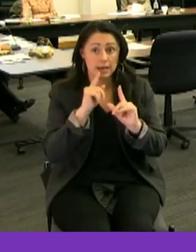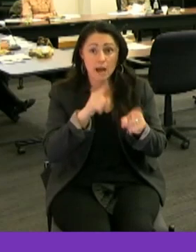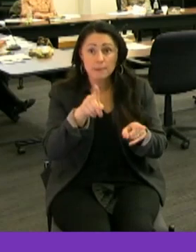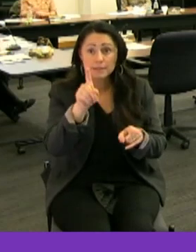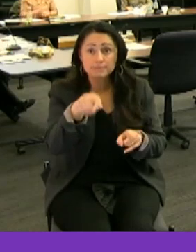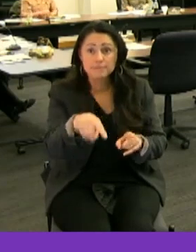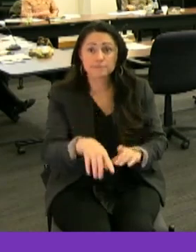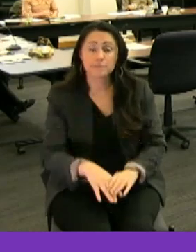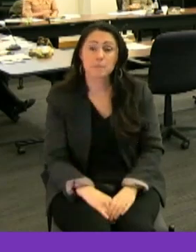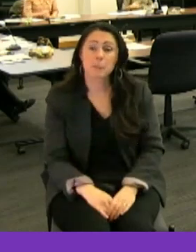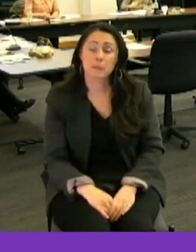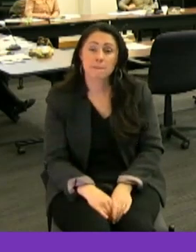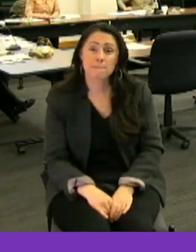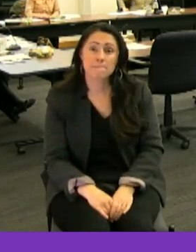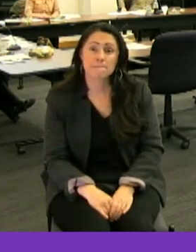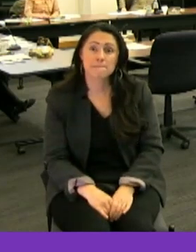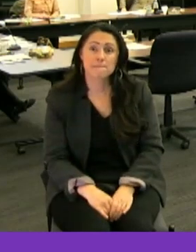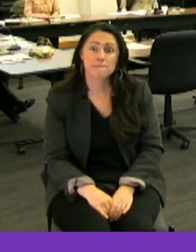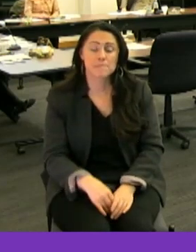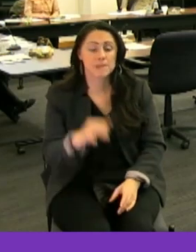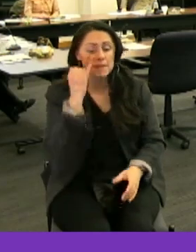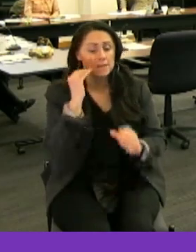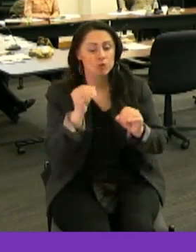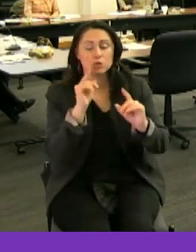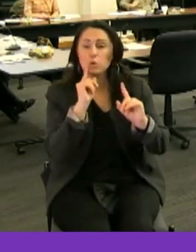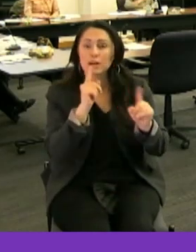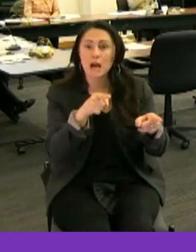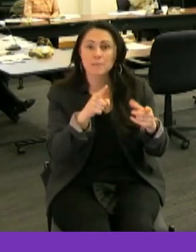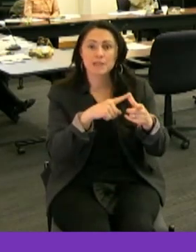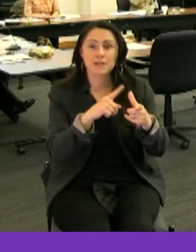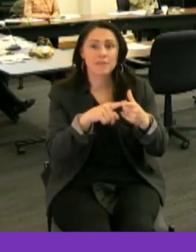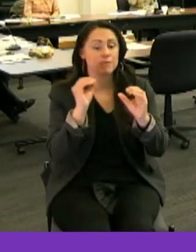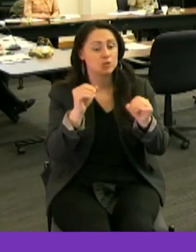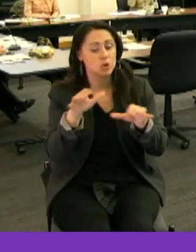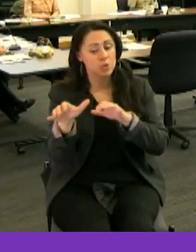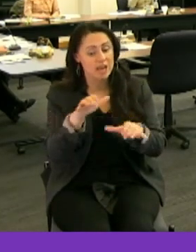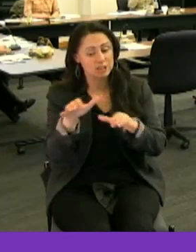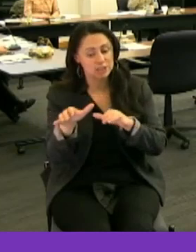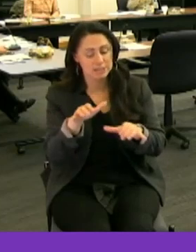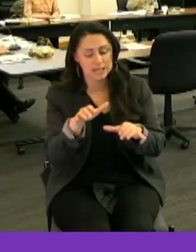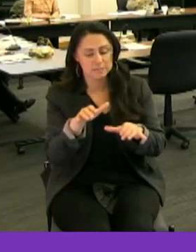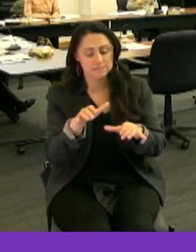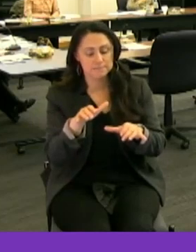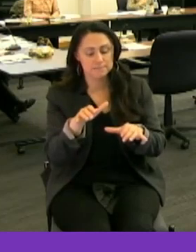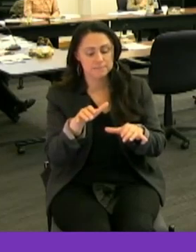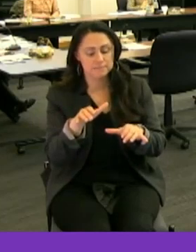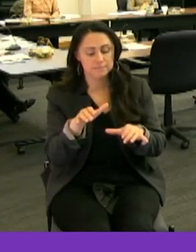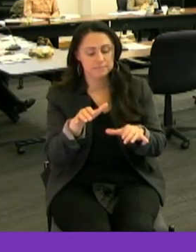If there's no comment, then there's no action taken.